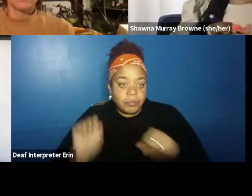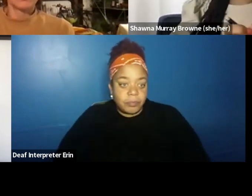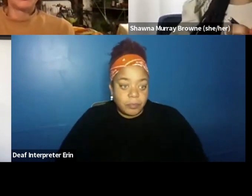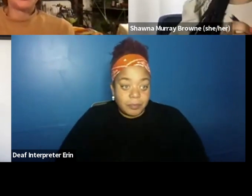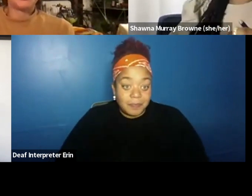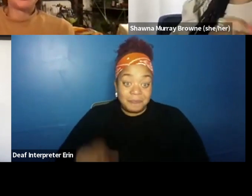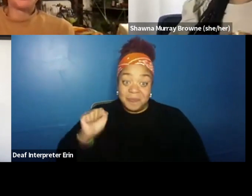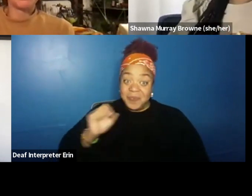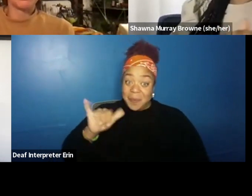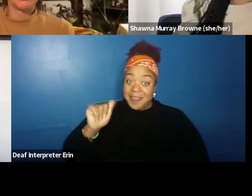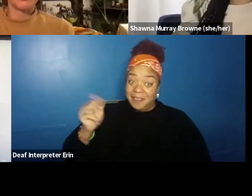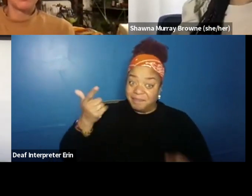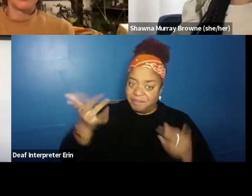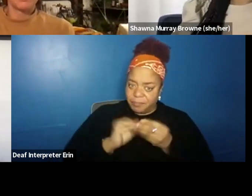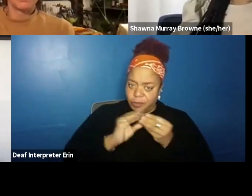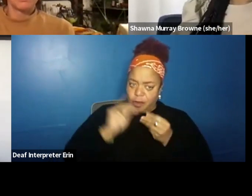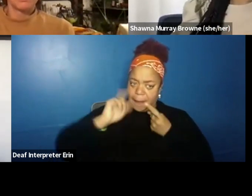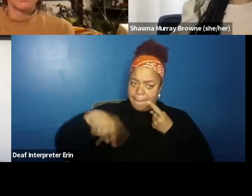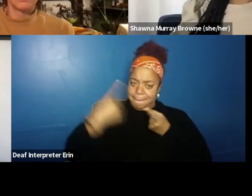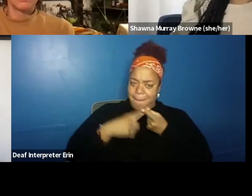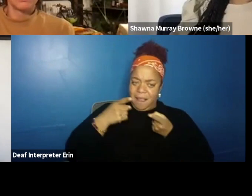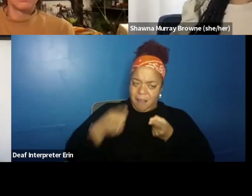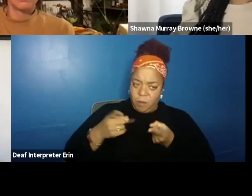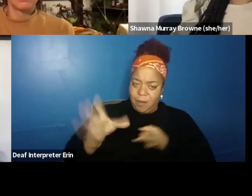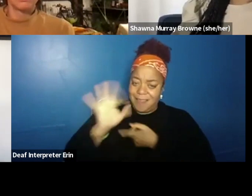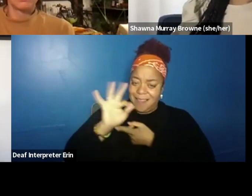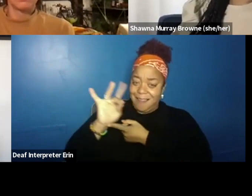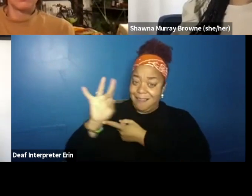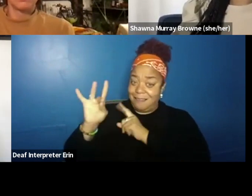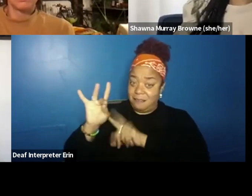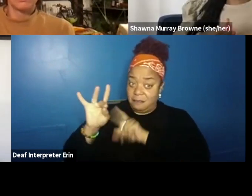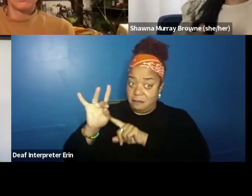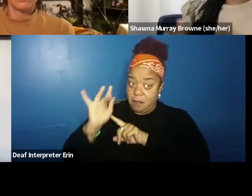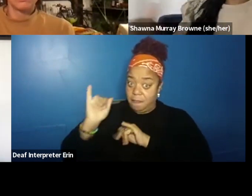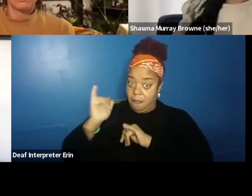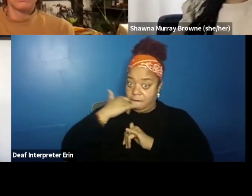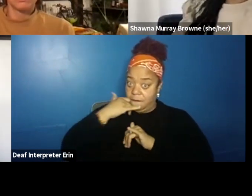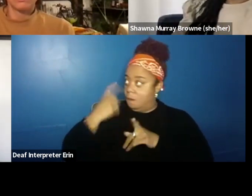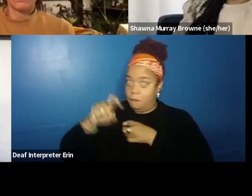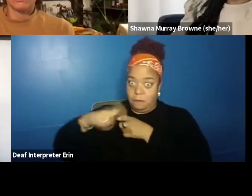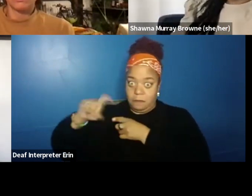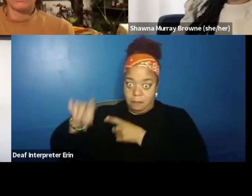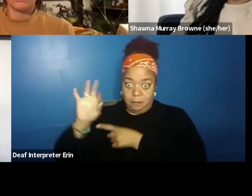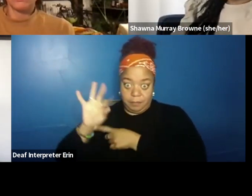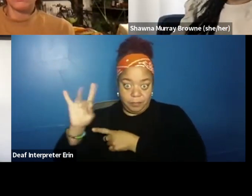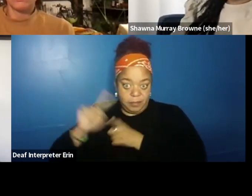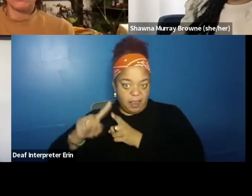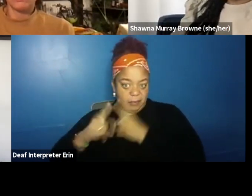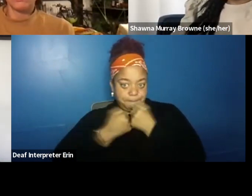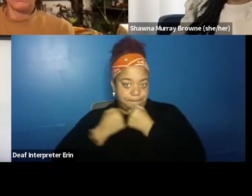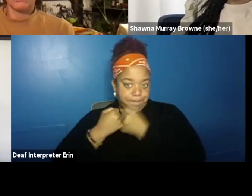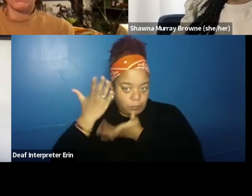of a broader pattern of services that, you know, purports